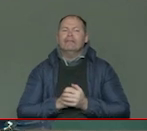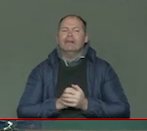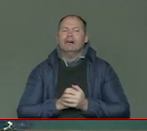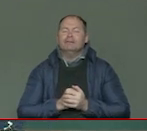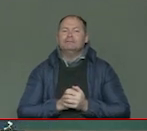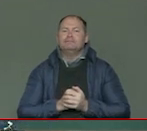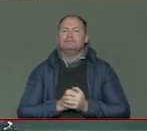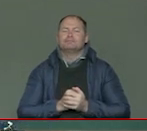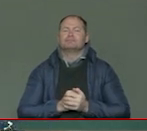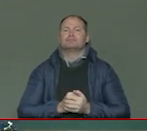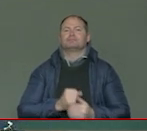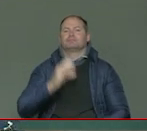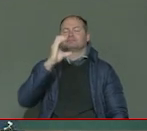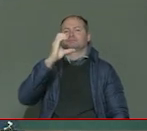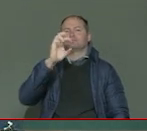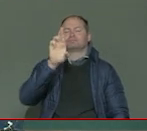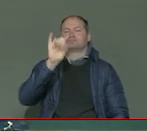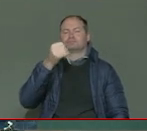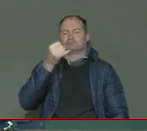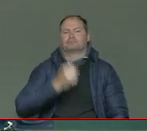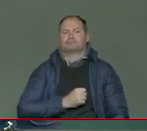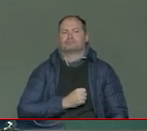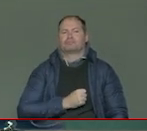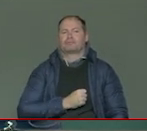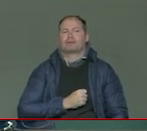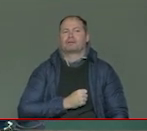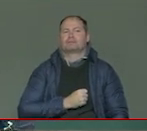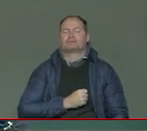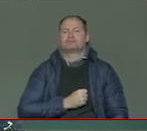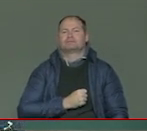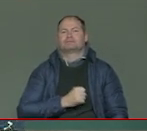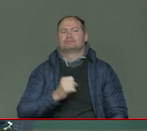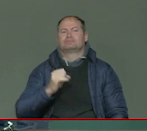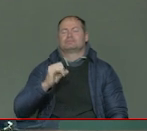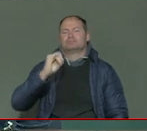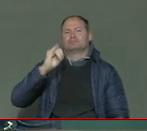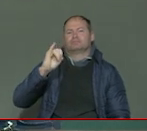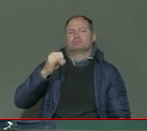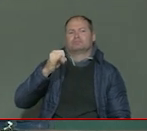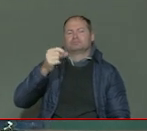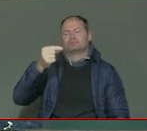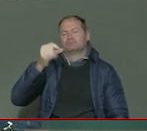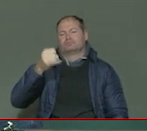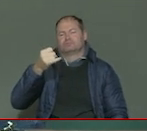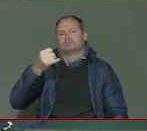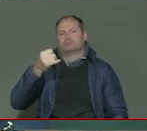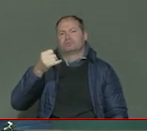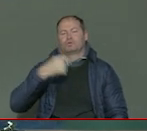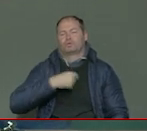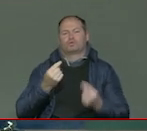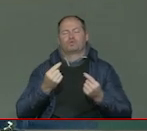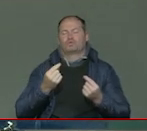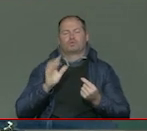In our CRJ and CPJ. Actually in the GJ, but we don't do the GJ, we just do it correctly in our CRJ and